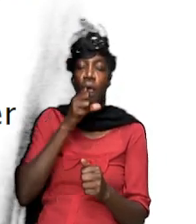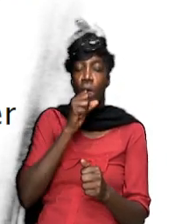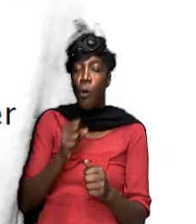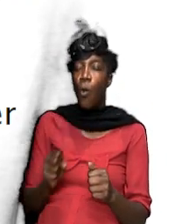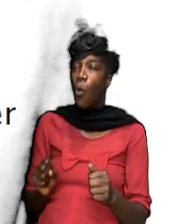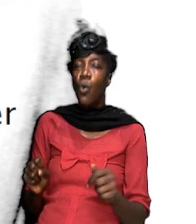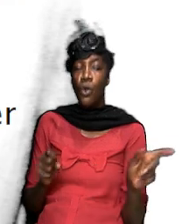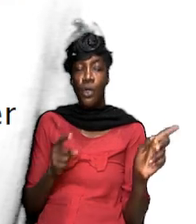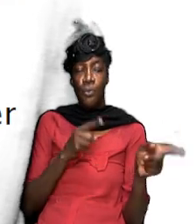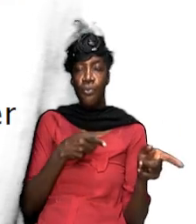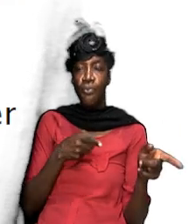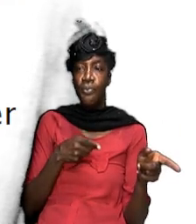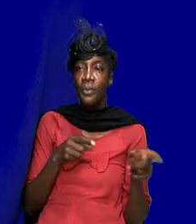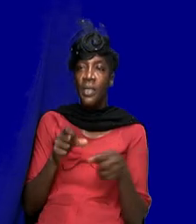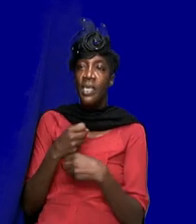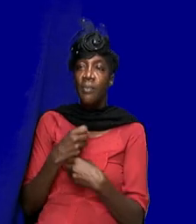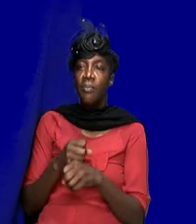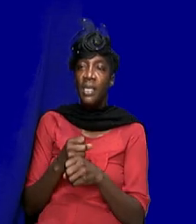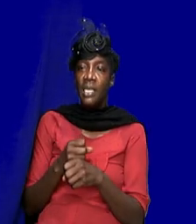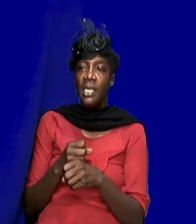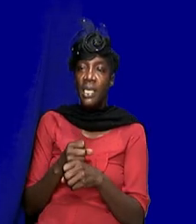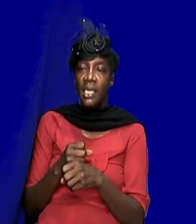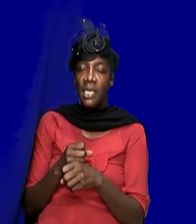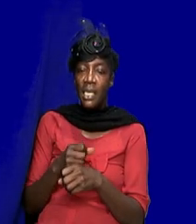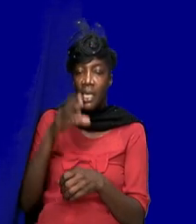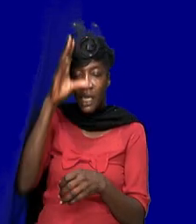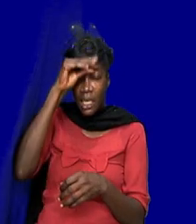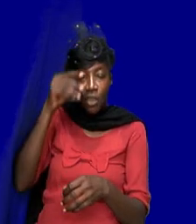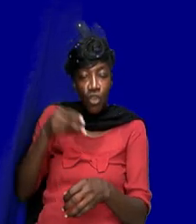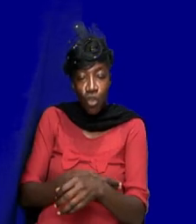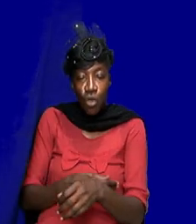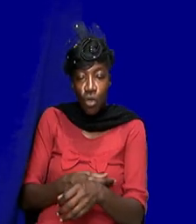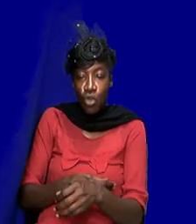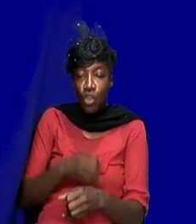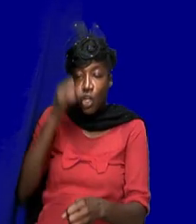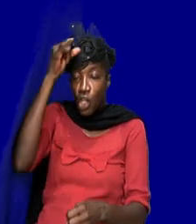he made his sons judges over Israel.